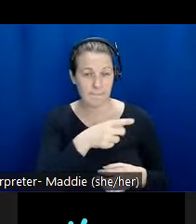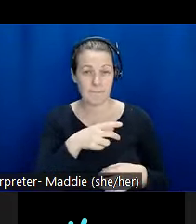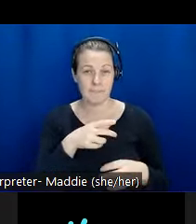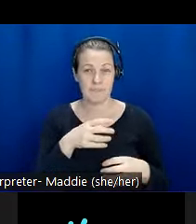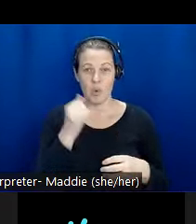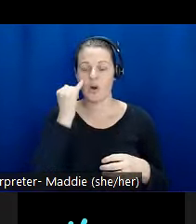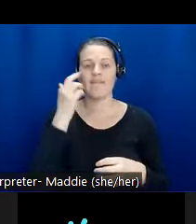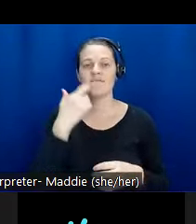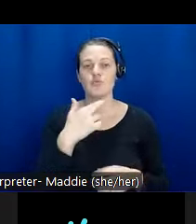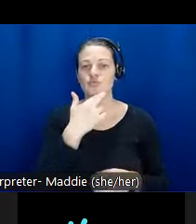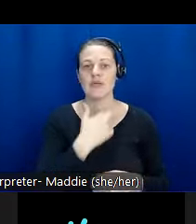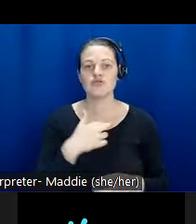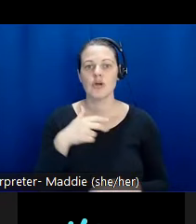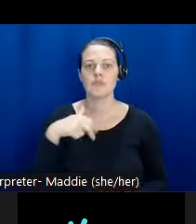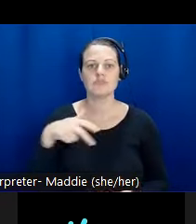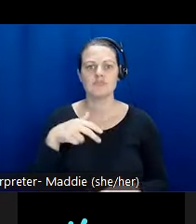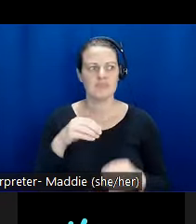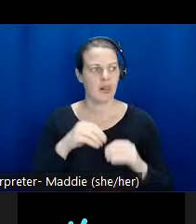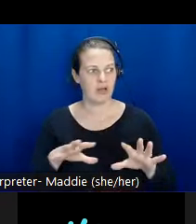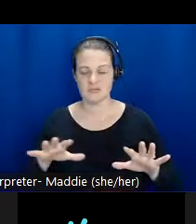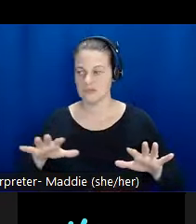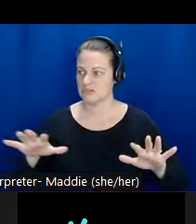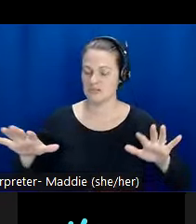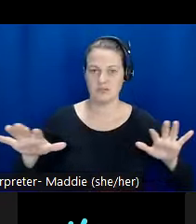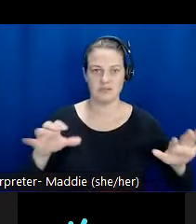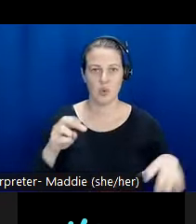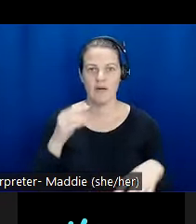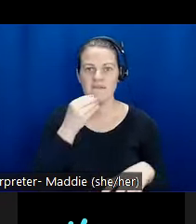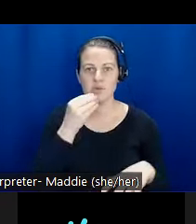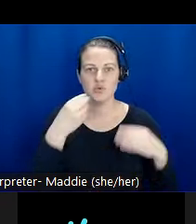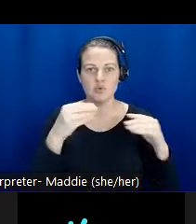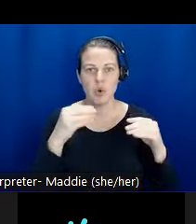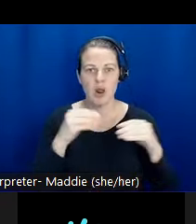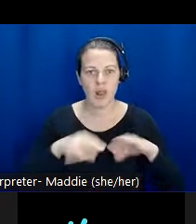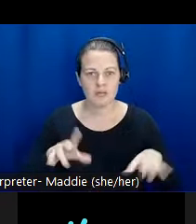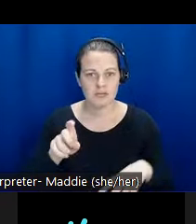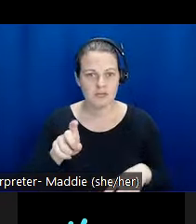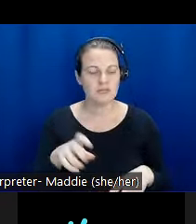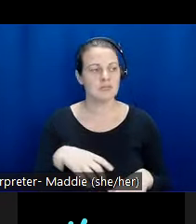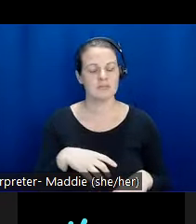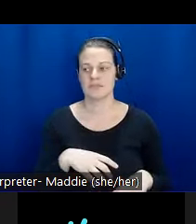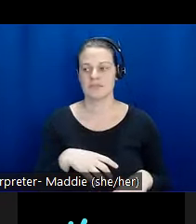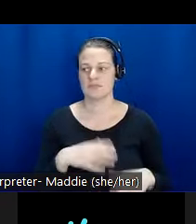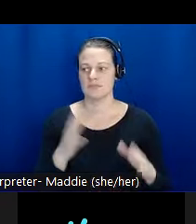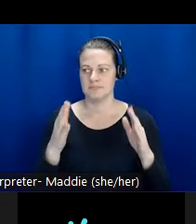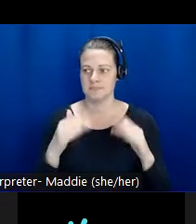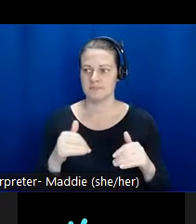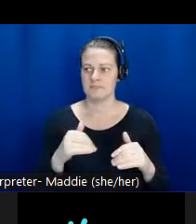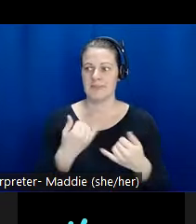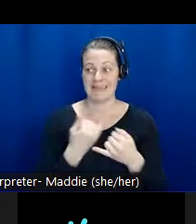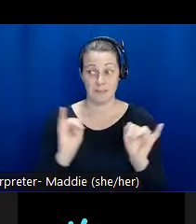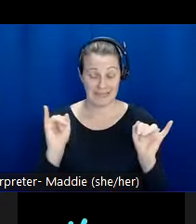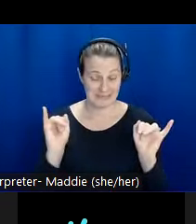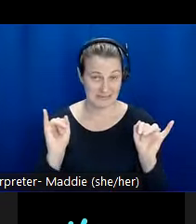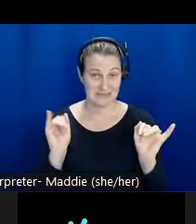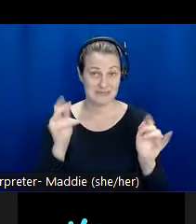restaurant or a grocery store? The impact of vision loss on independence is a very big topic as well,